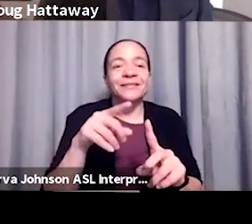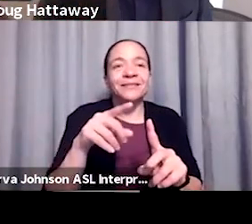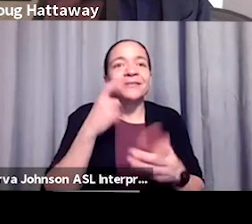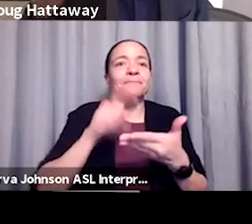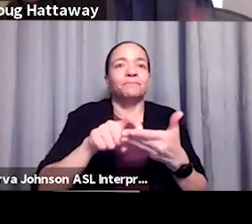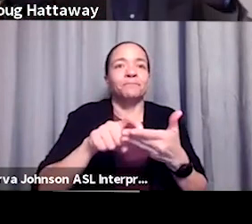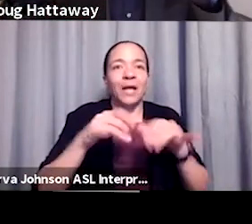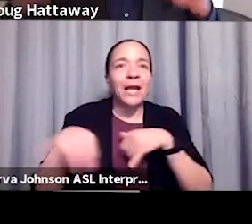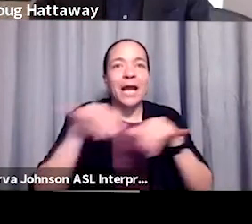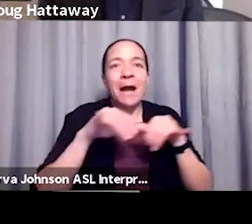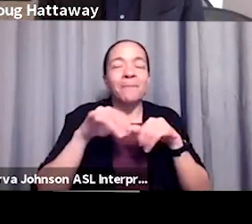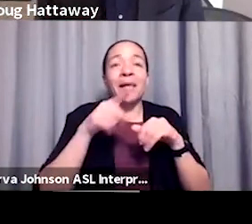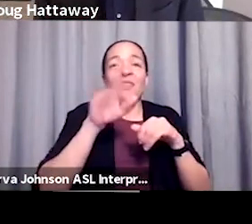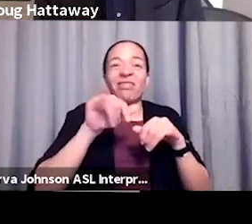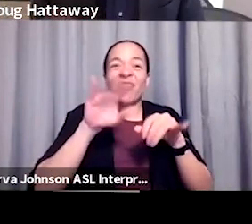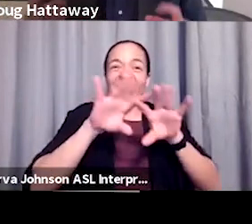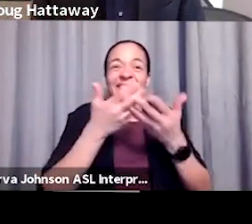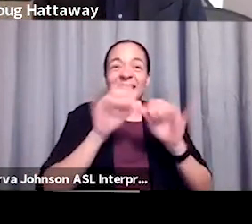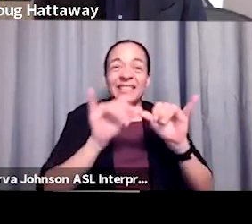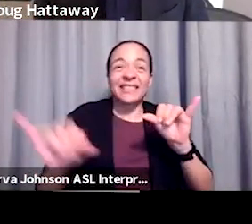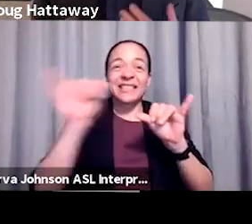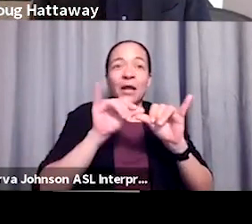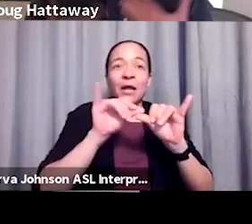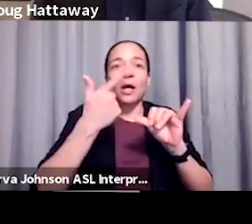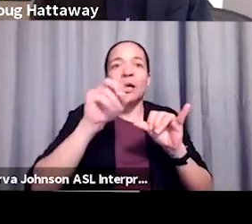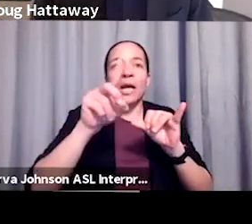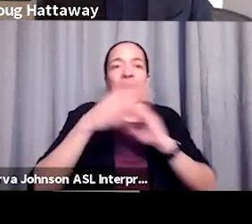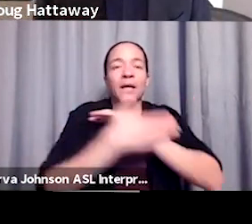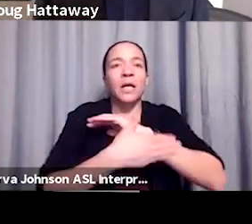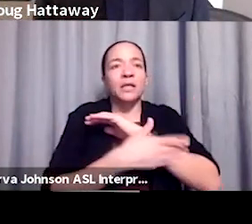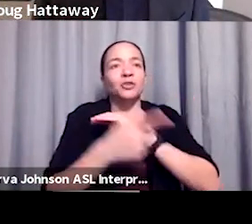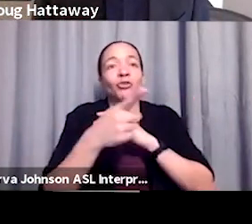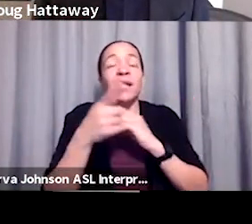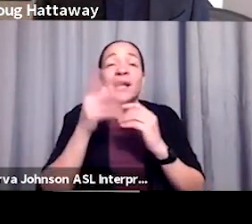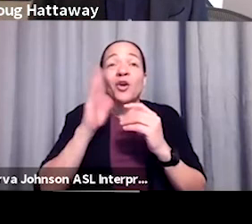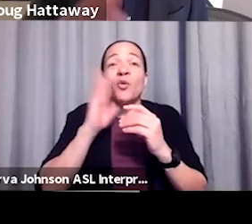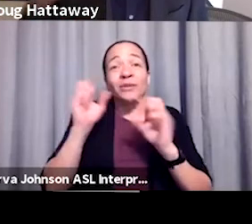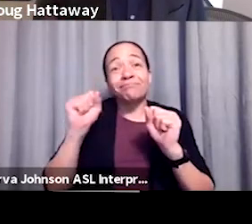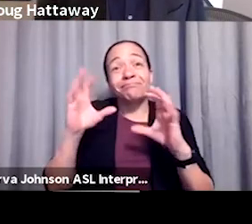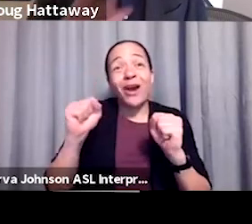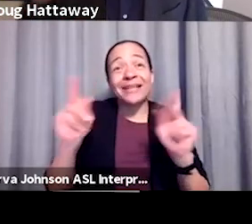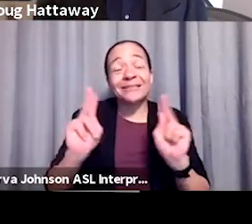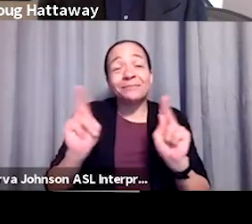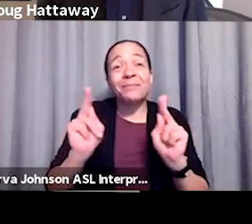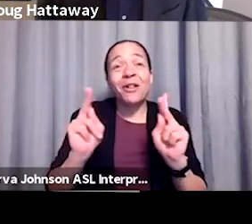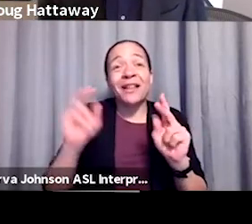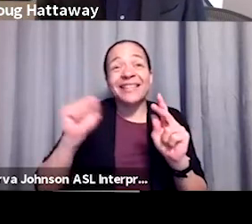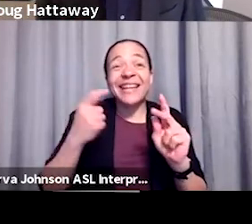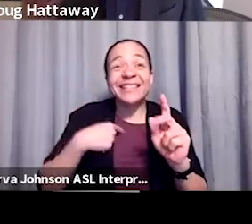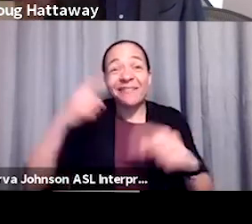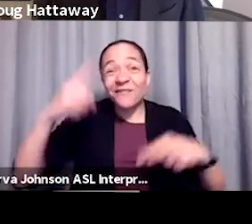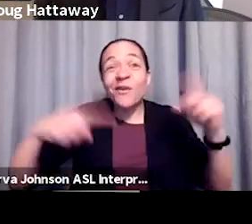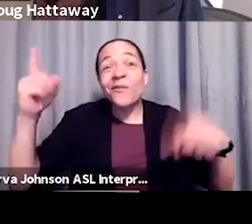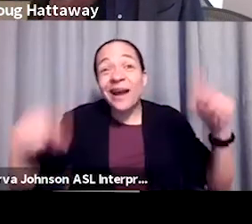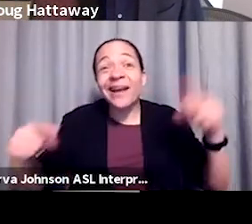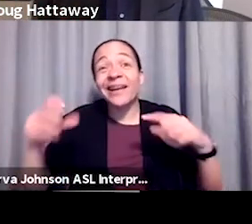you might consider as a stereotypical God and country person, and surprise people that there's a wide variety of people who share